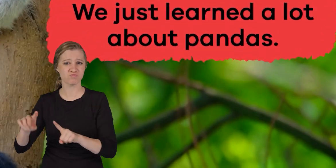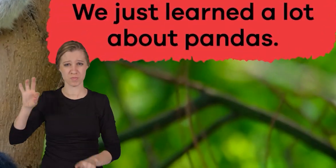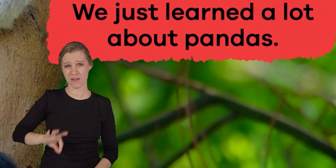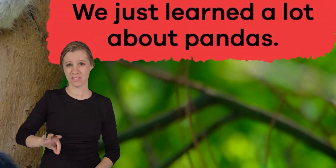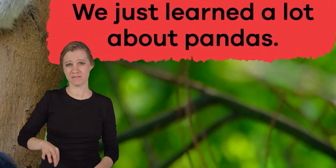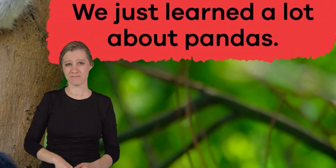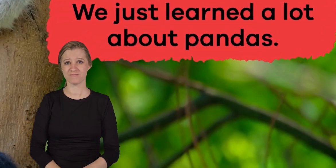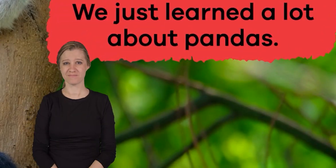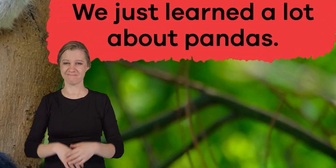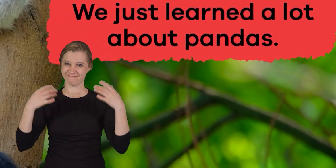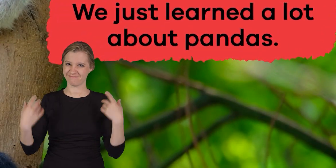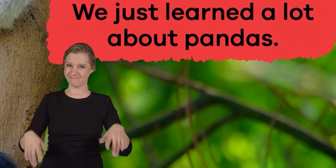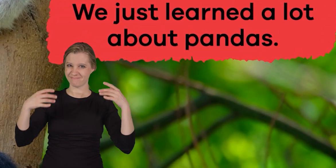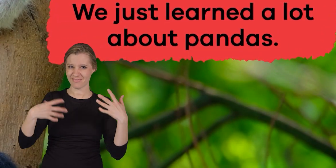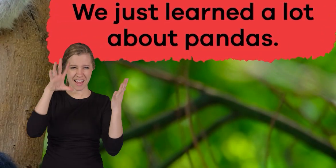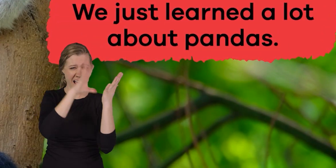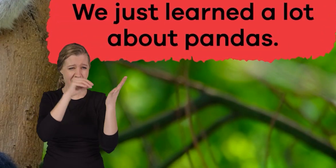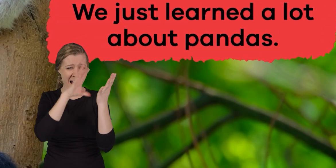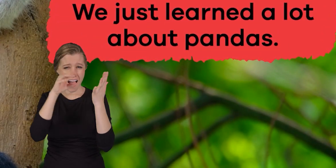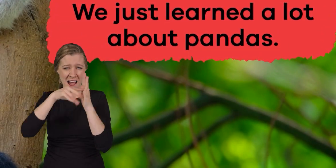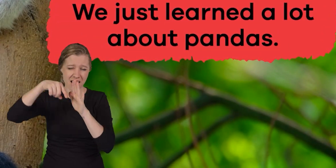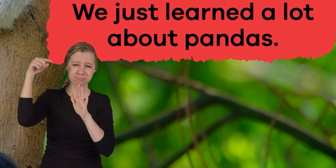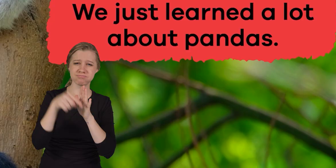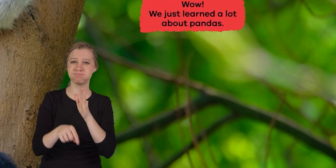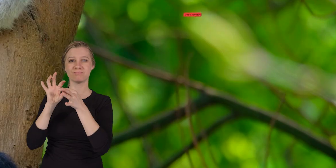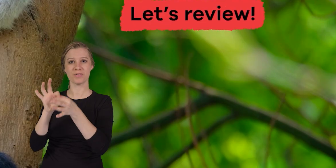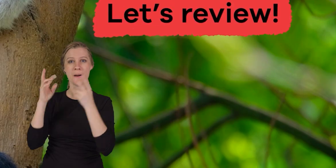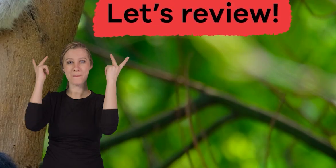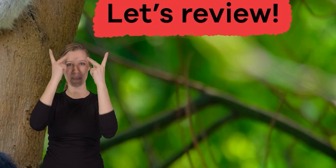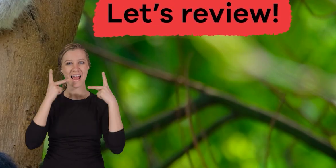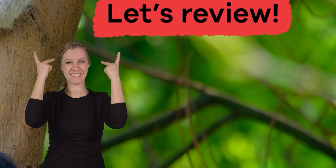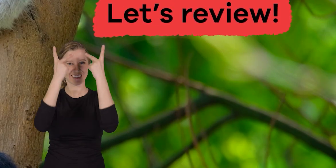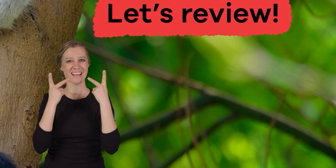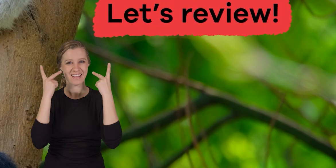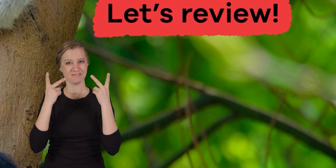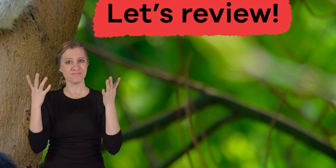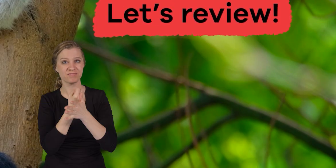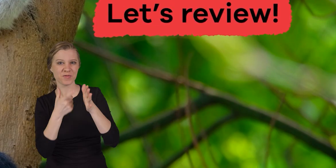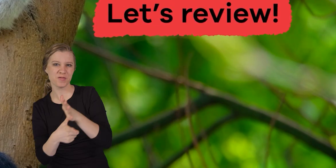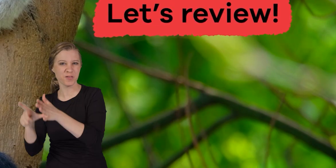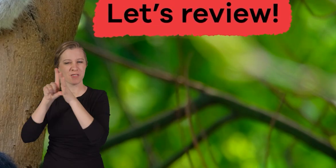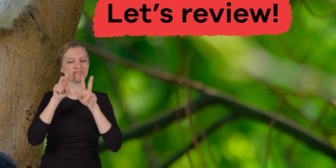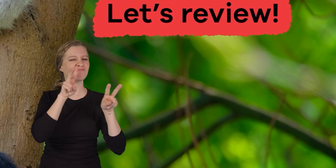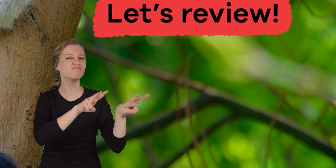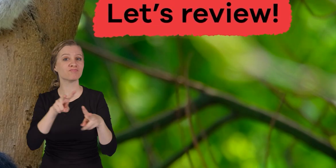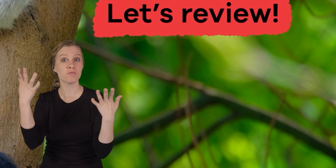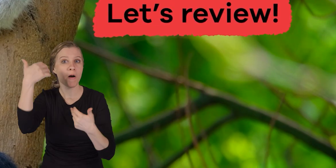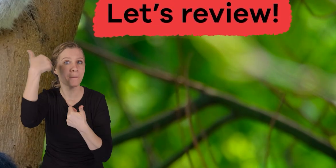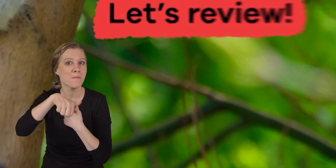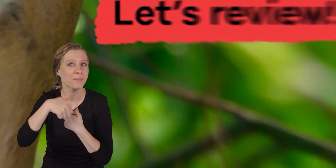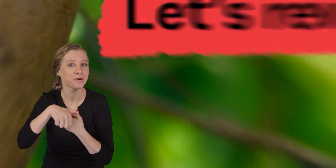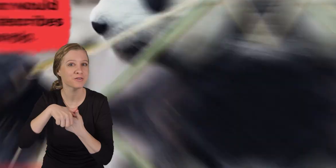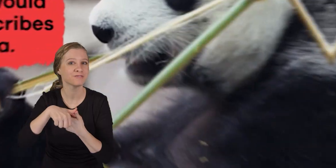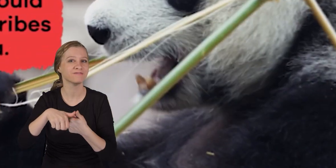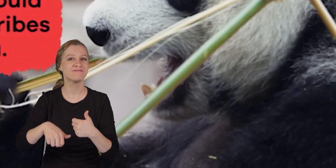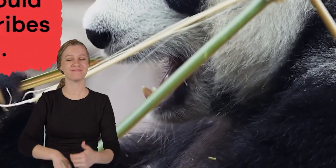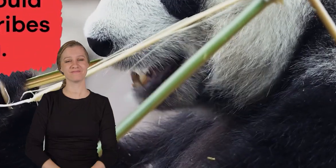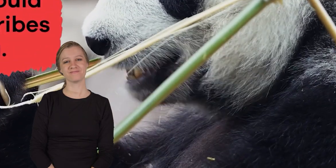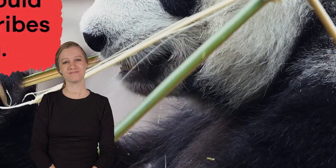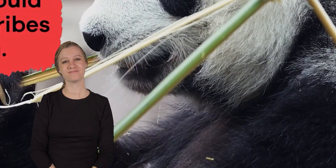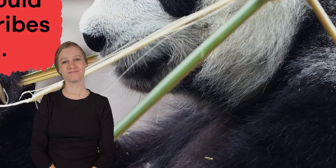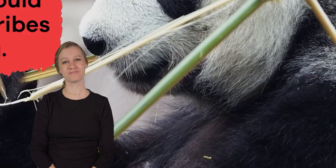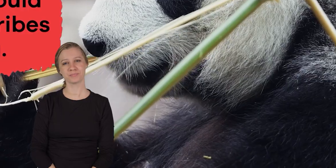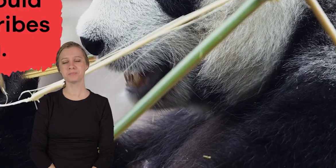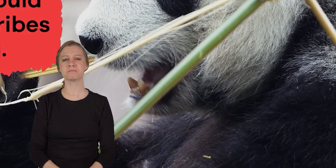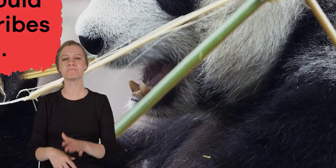Wow, we just learned a lot about pandas. Let's review to see what you remember. Choose the